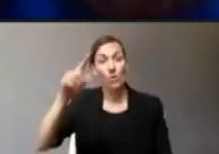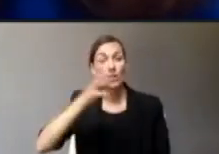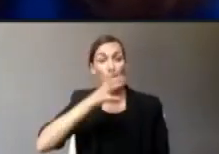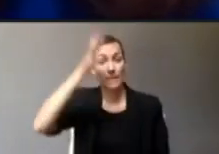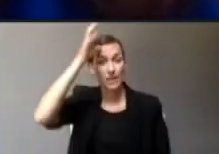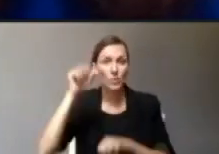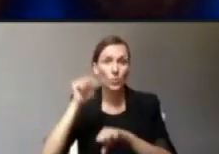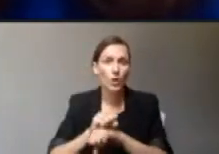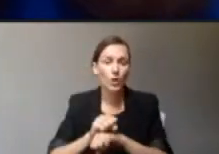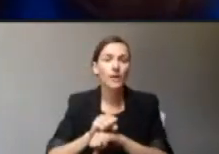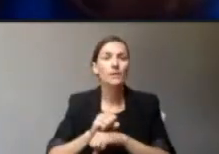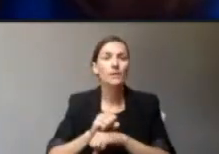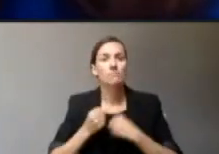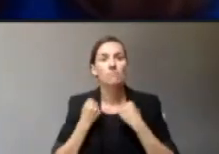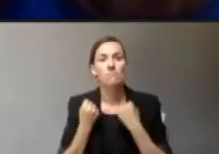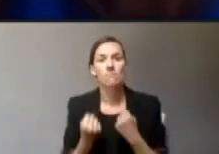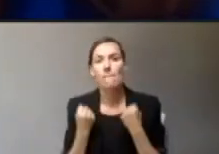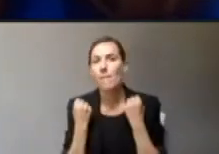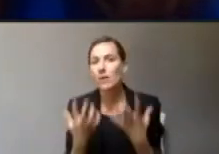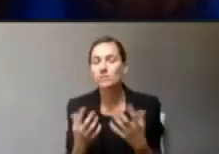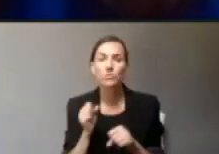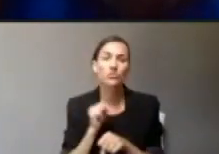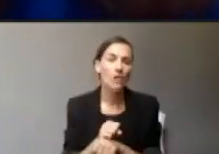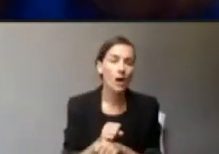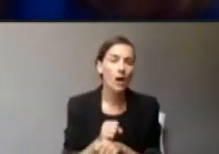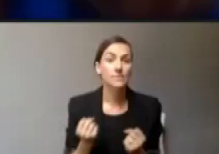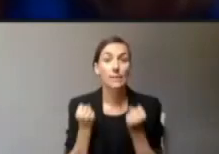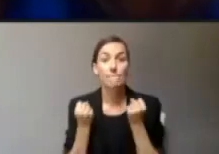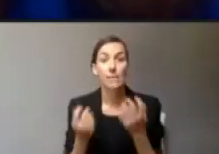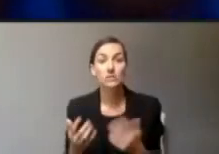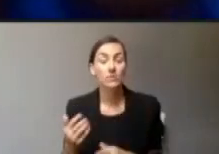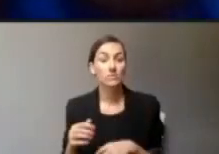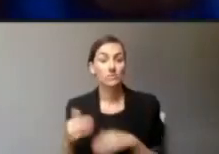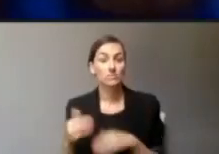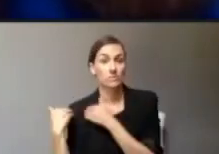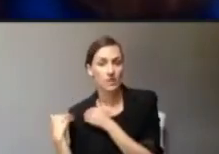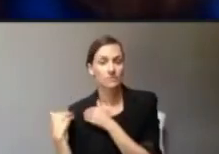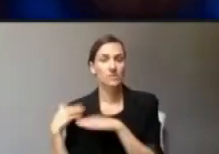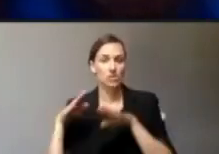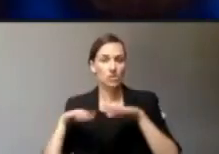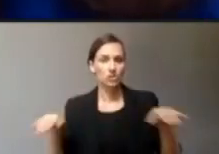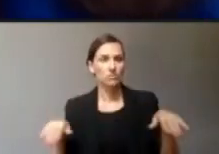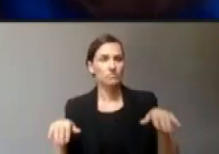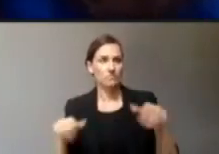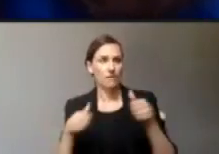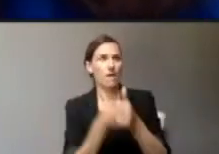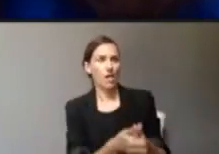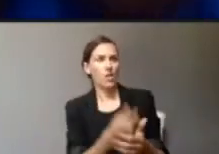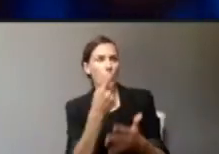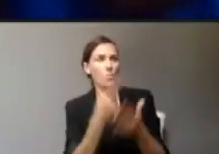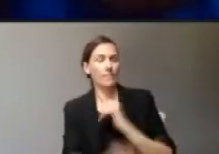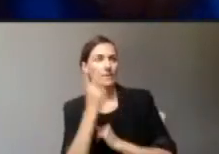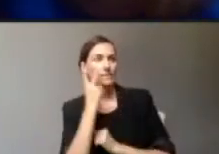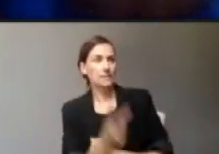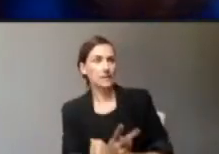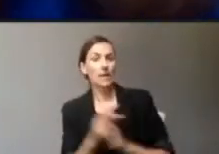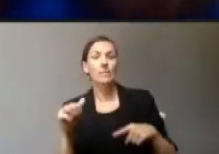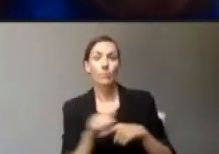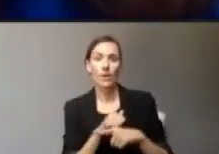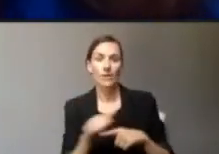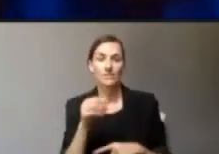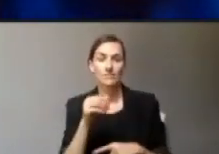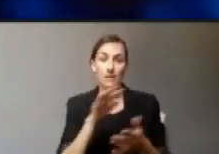have multiple responsibilities in their families. And children do emulate what they see and practice at home.